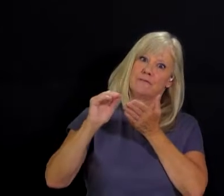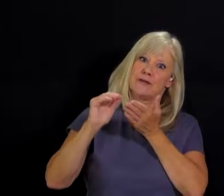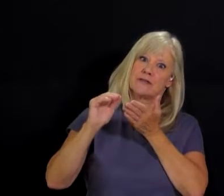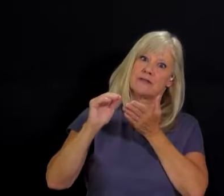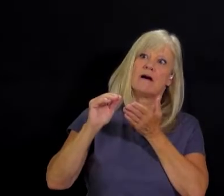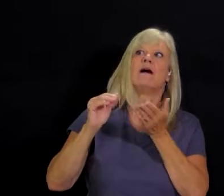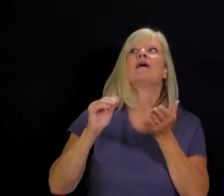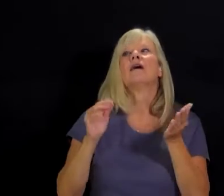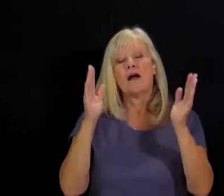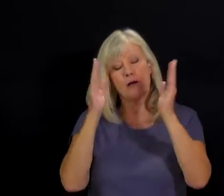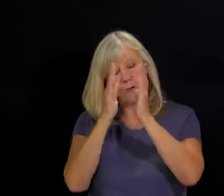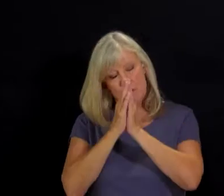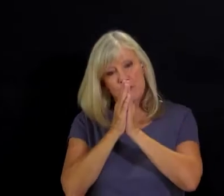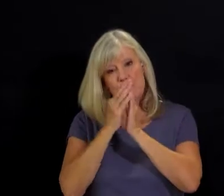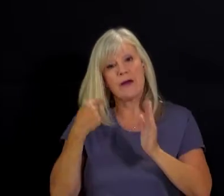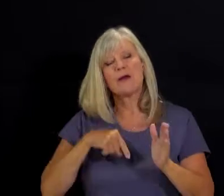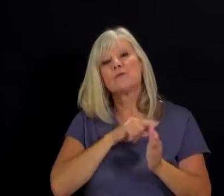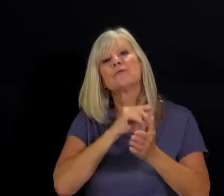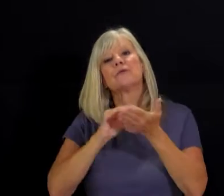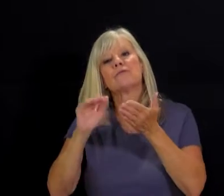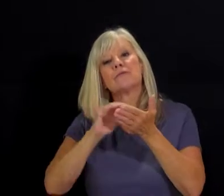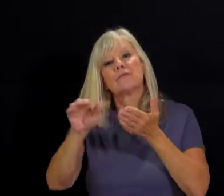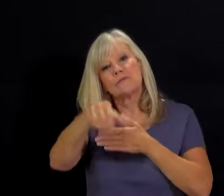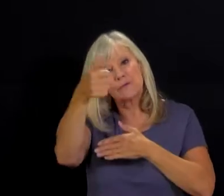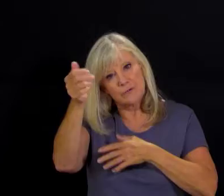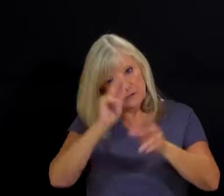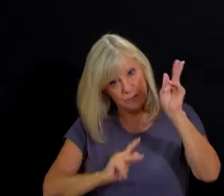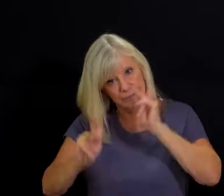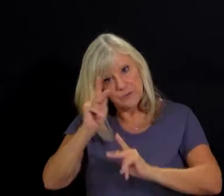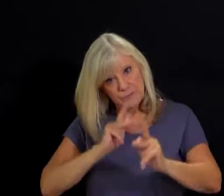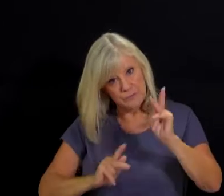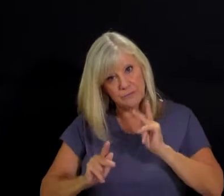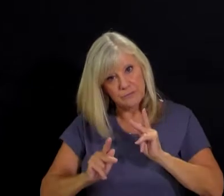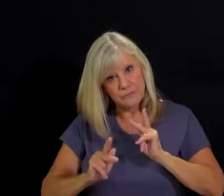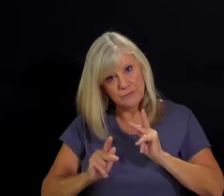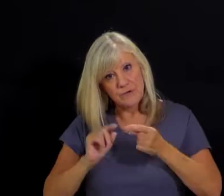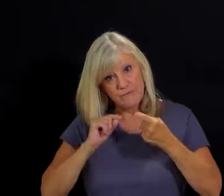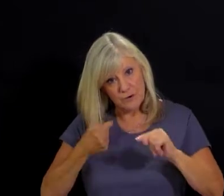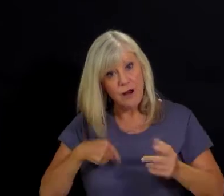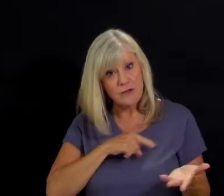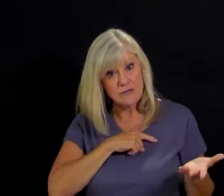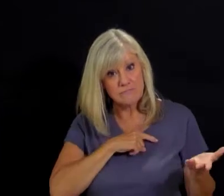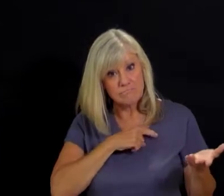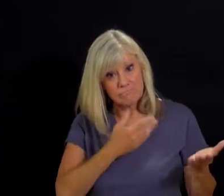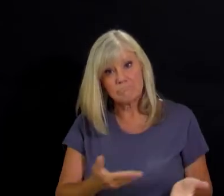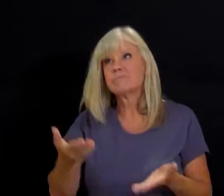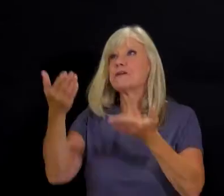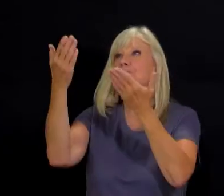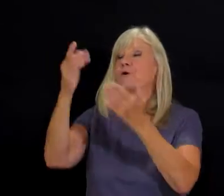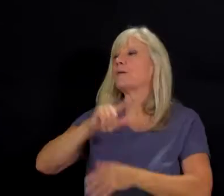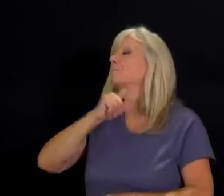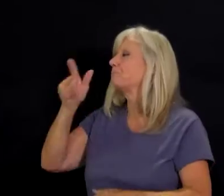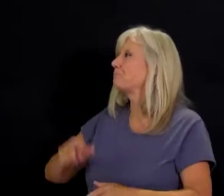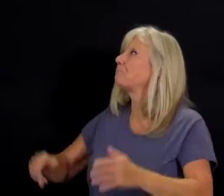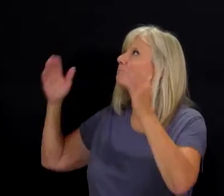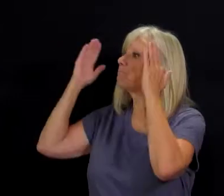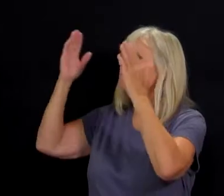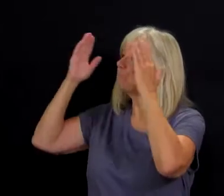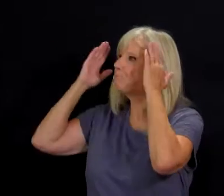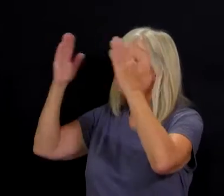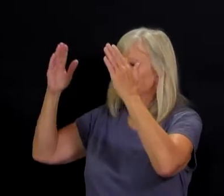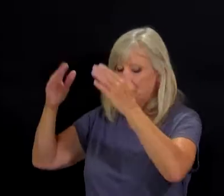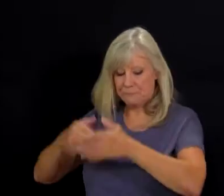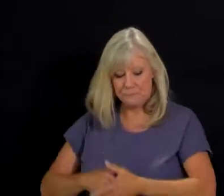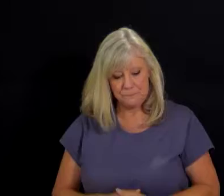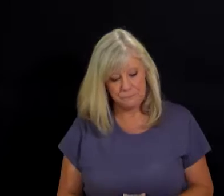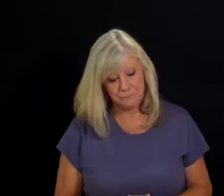us, we may be free to forgive all who have wronged us. Let us pray to the Lord. Lord, hear our